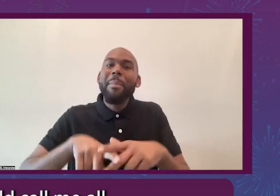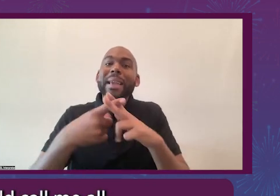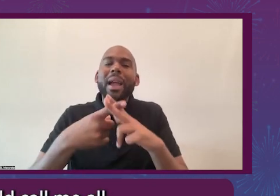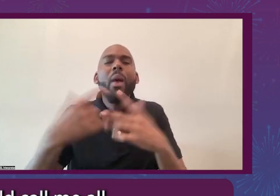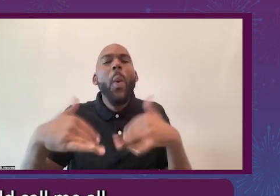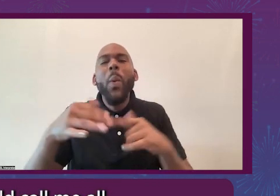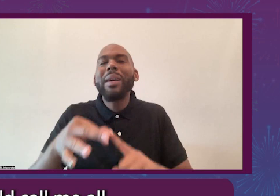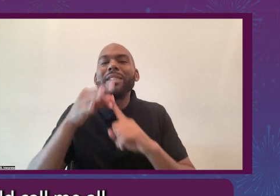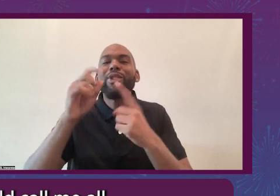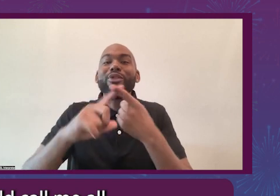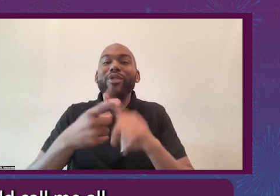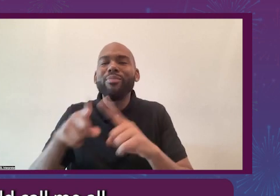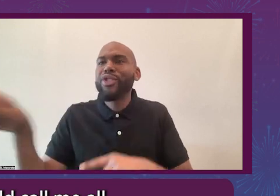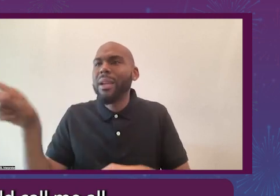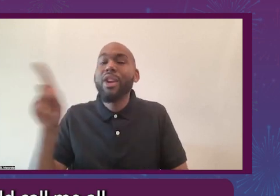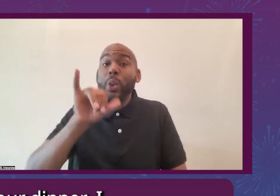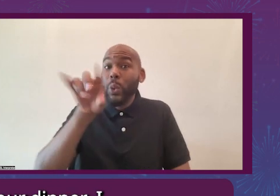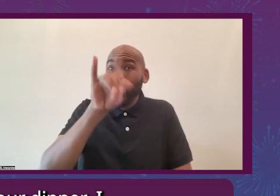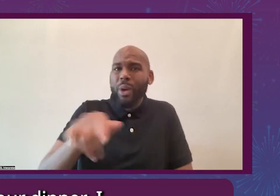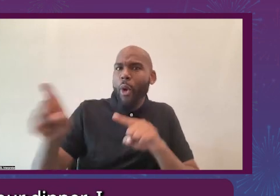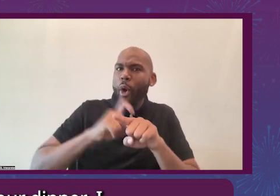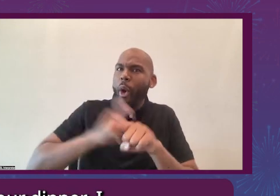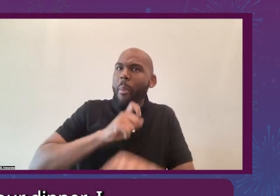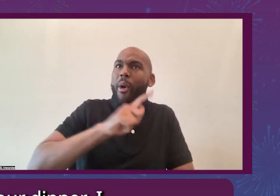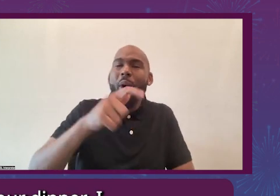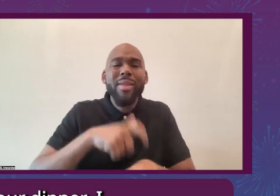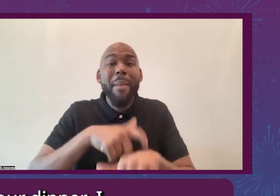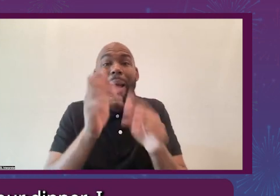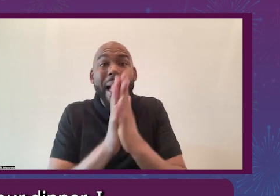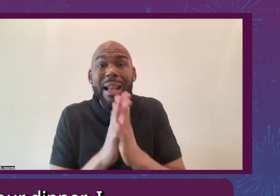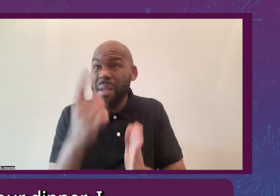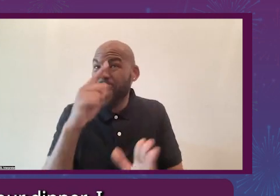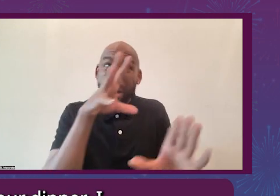all the time, always asking if I could be a part of things, and